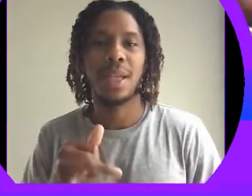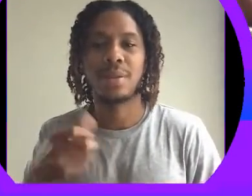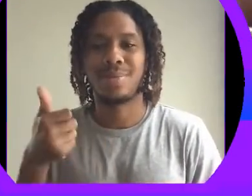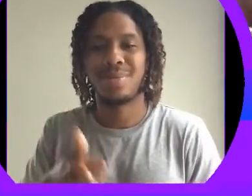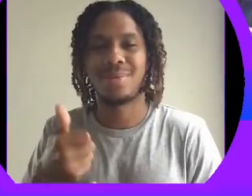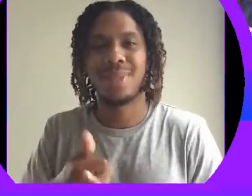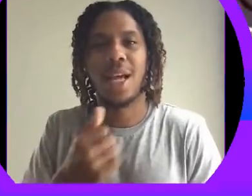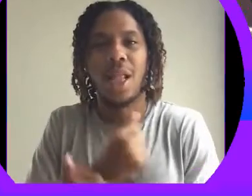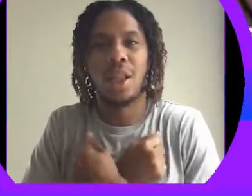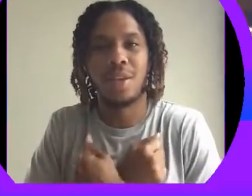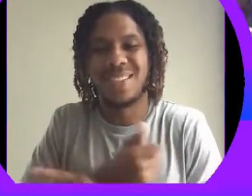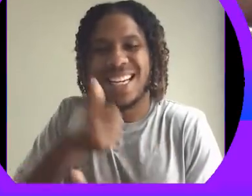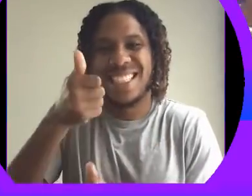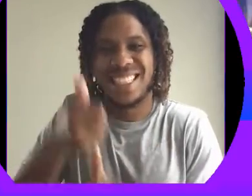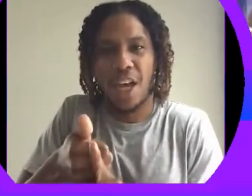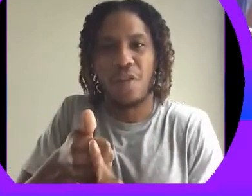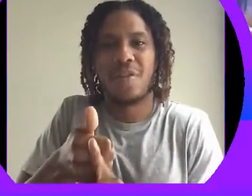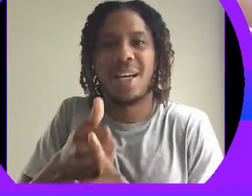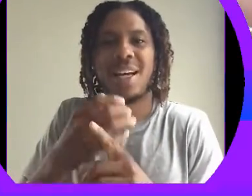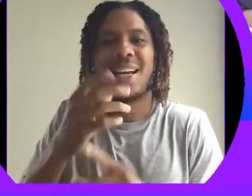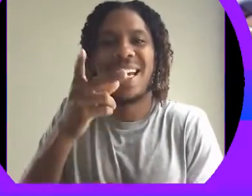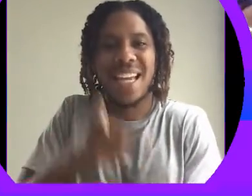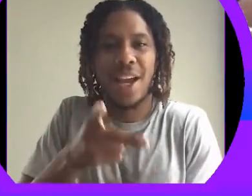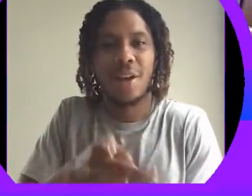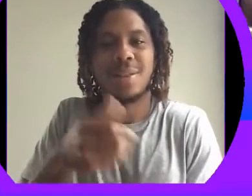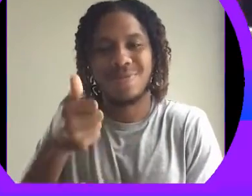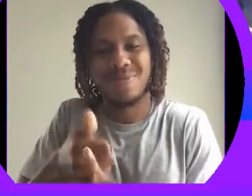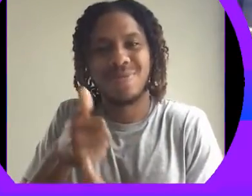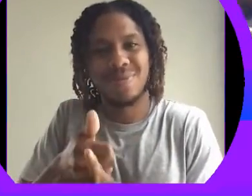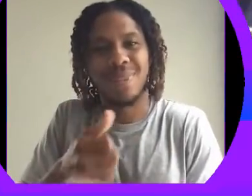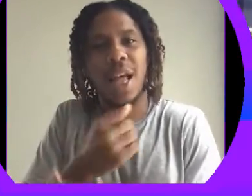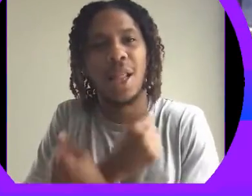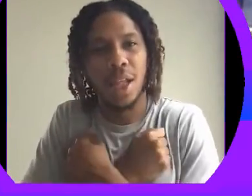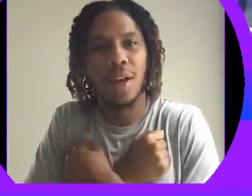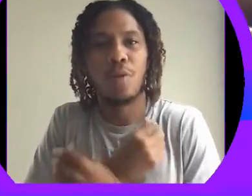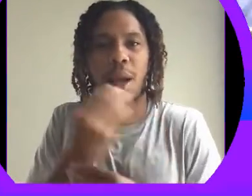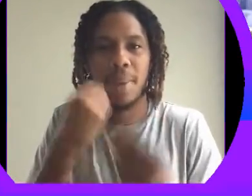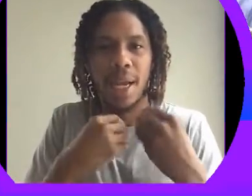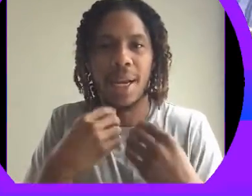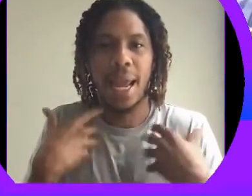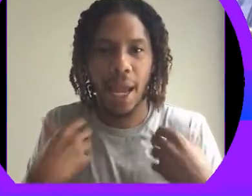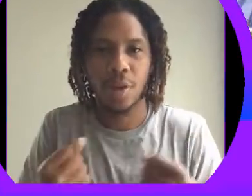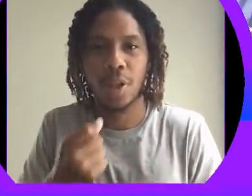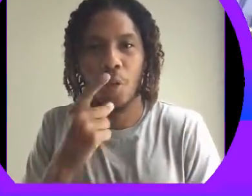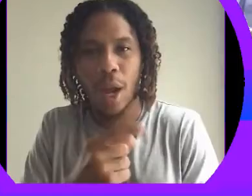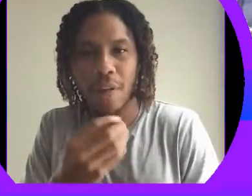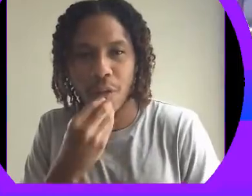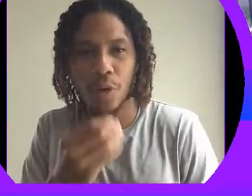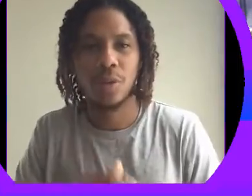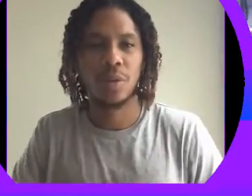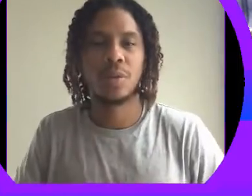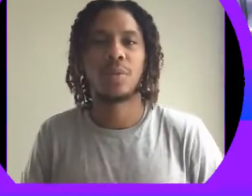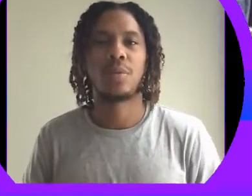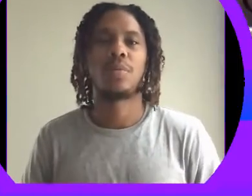that's love. Self-care is the ultimate love. Taking care of myself when I'm feeling anxious by eating the right foods rather than picking out.